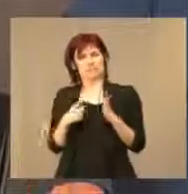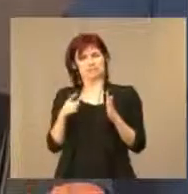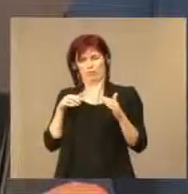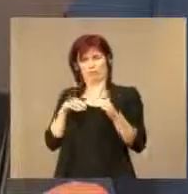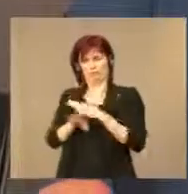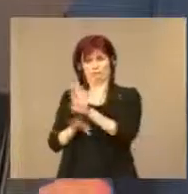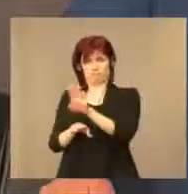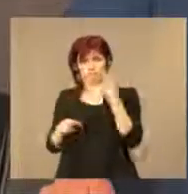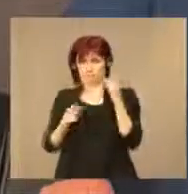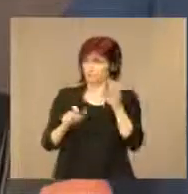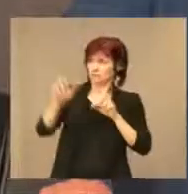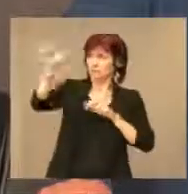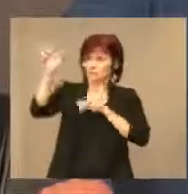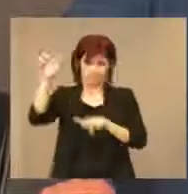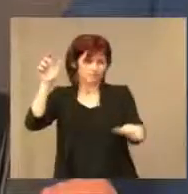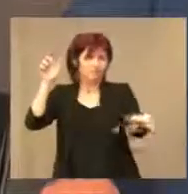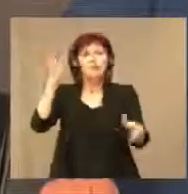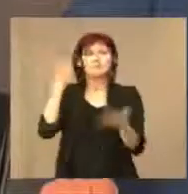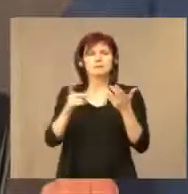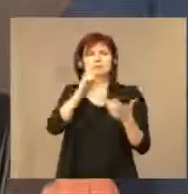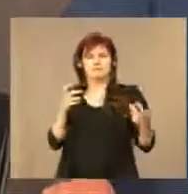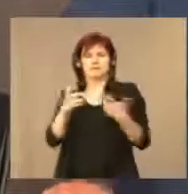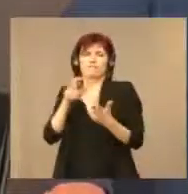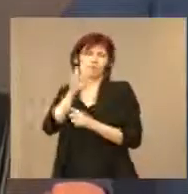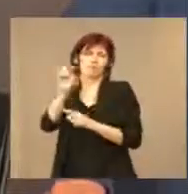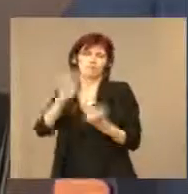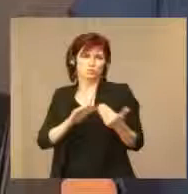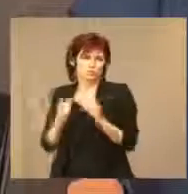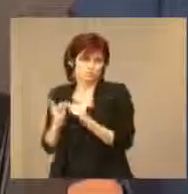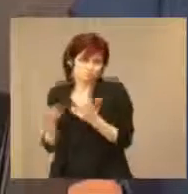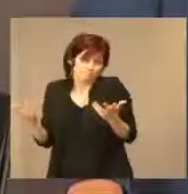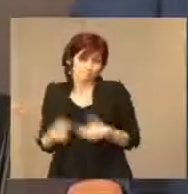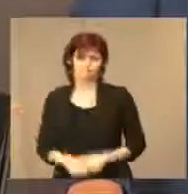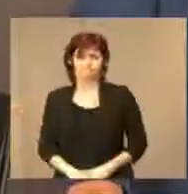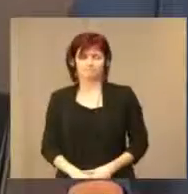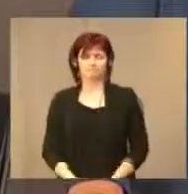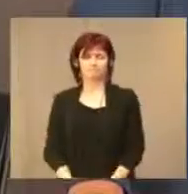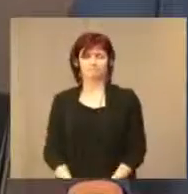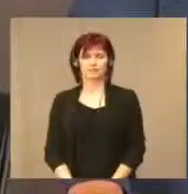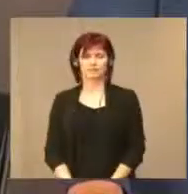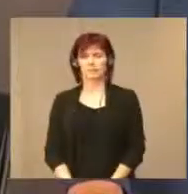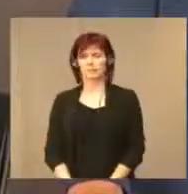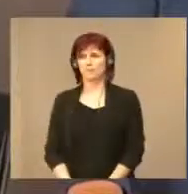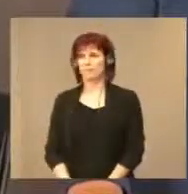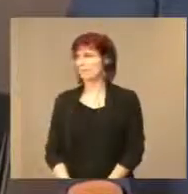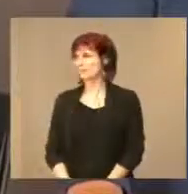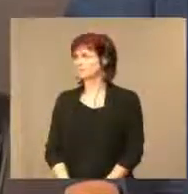house in a First Nations community. That's how I would answer it. Thank you.